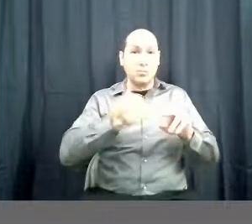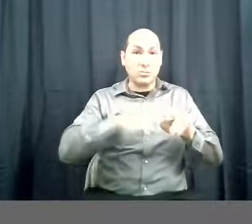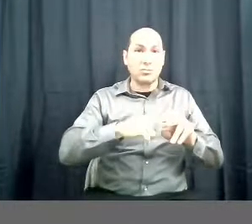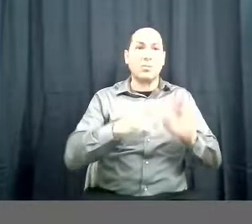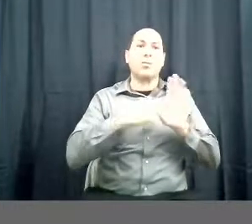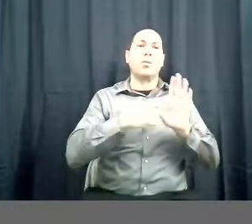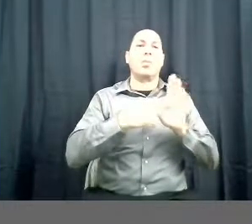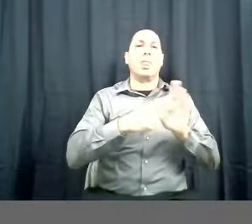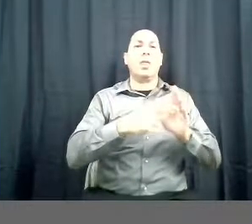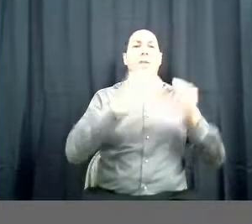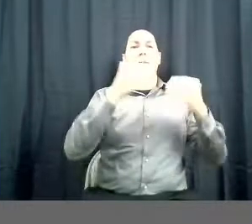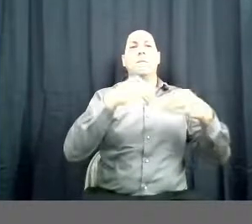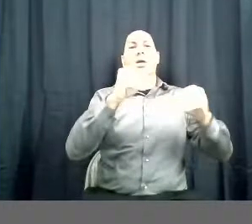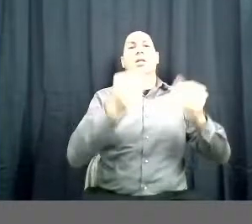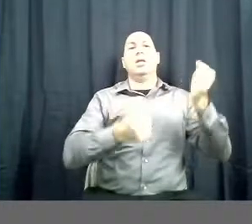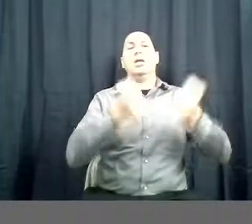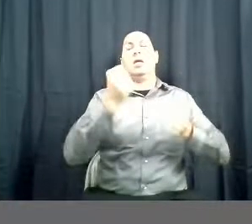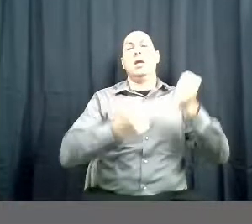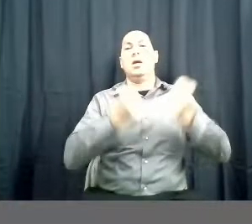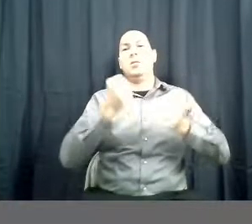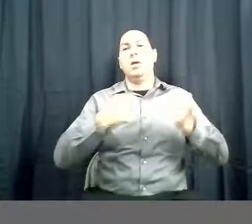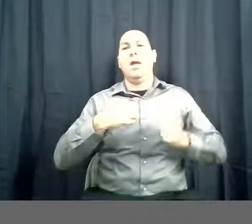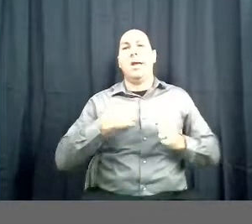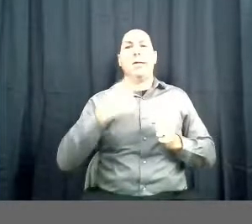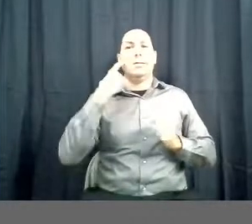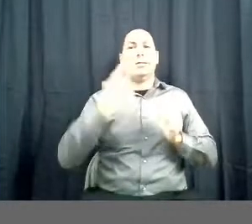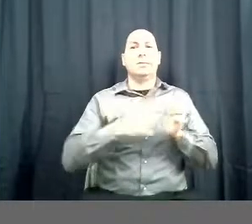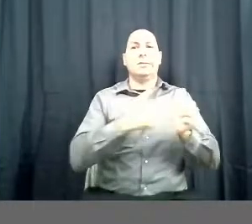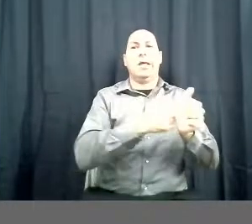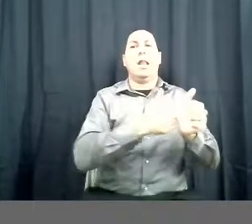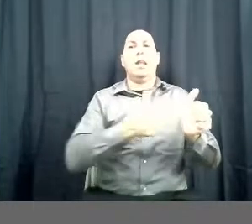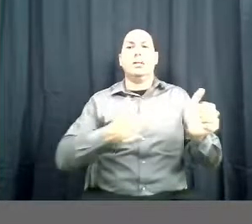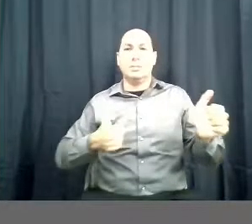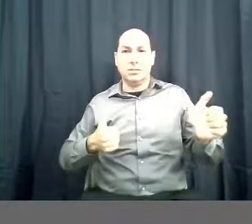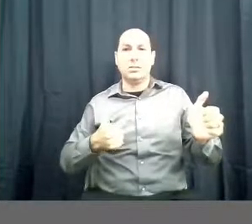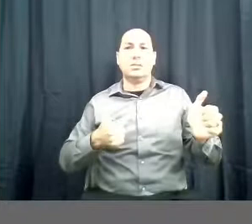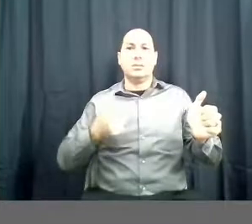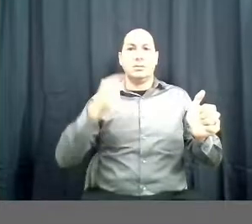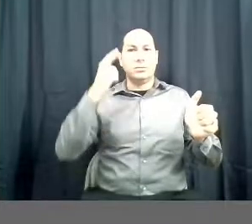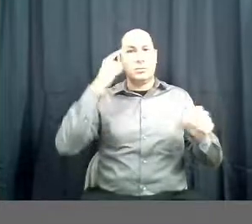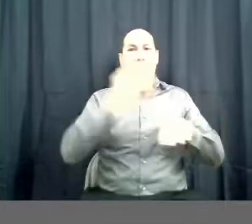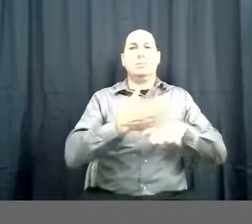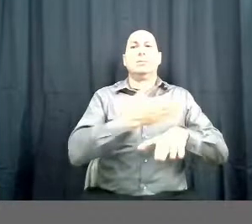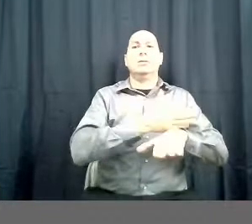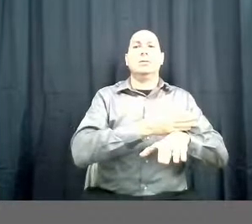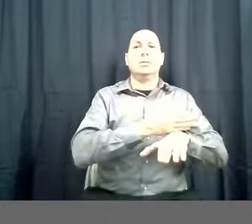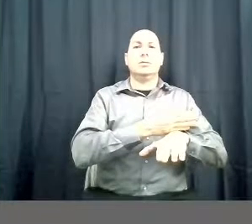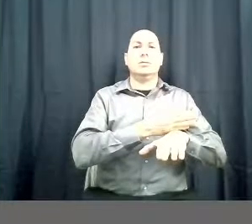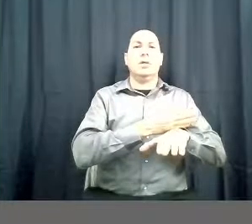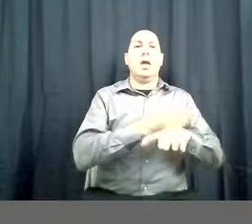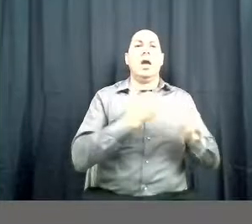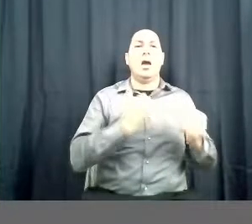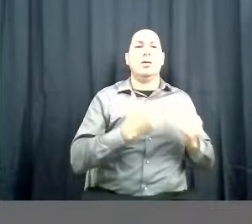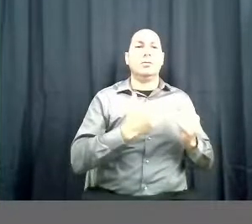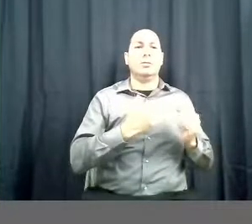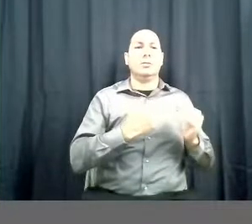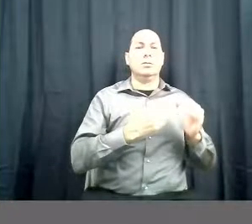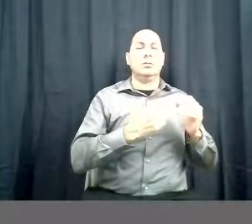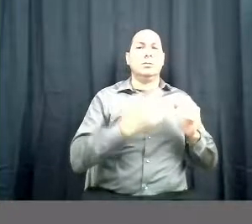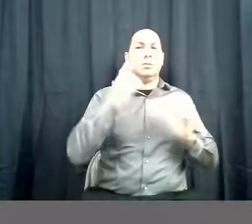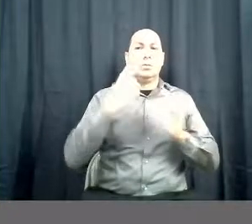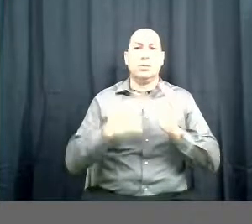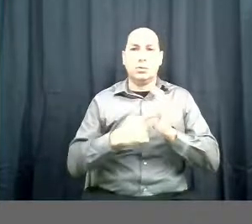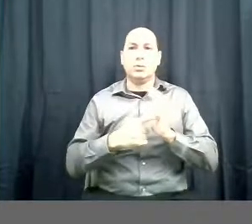had a delayed purchasing pattern of motor vehicles during the lockdown, and now with the stimulus checks,